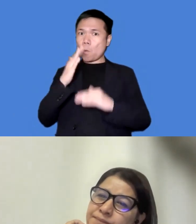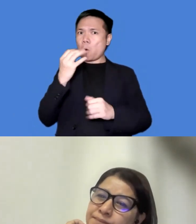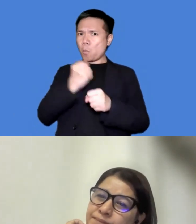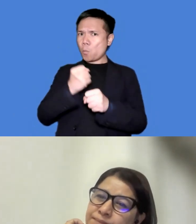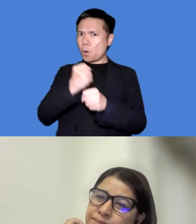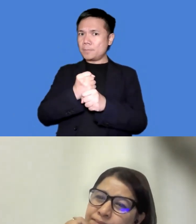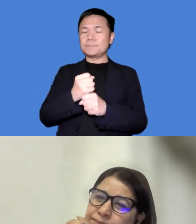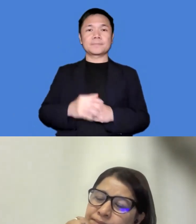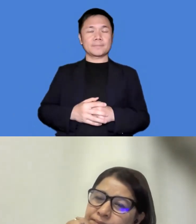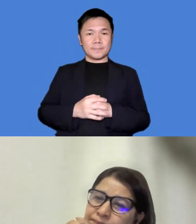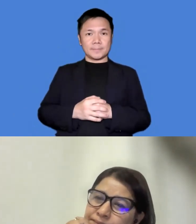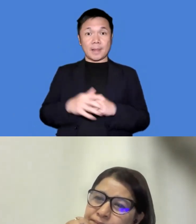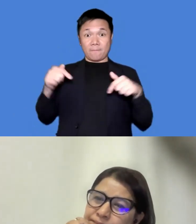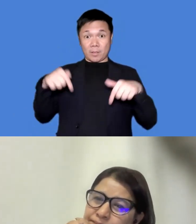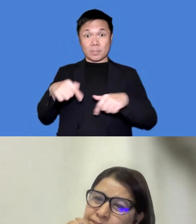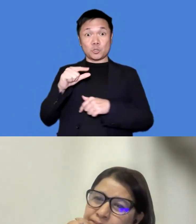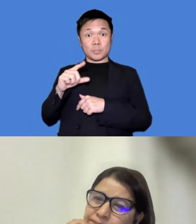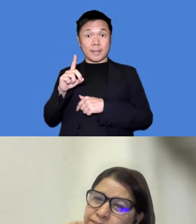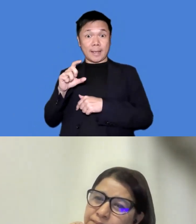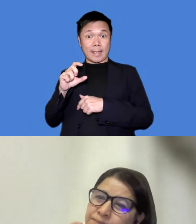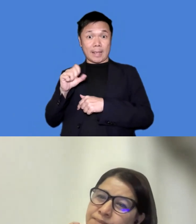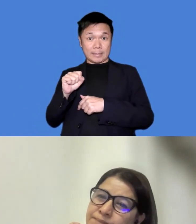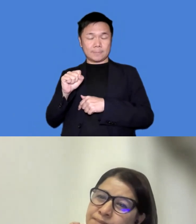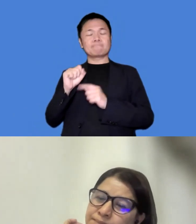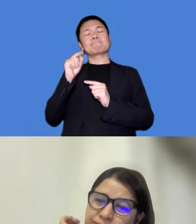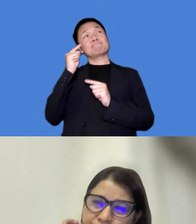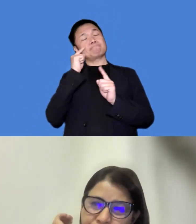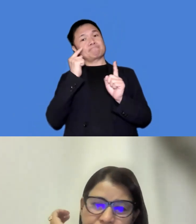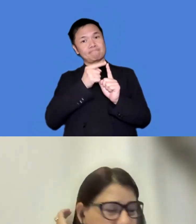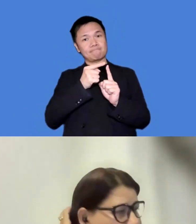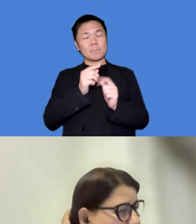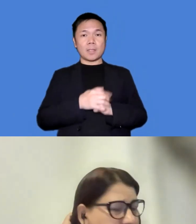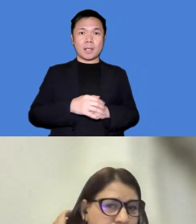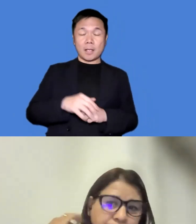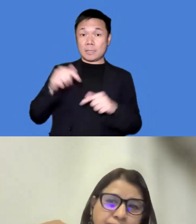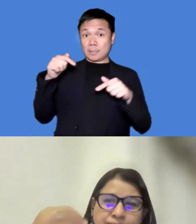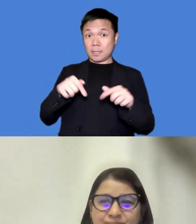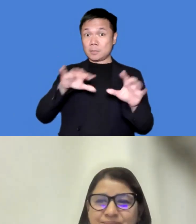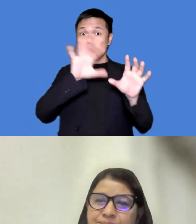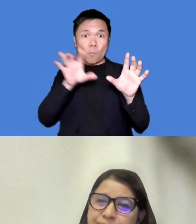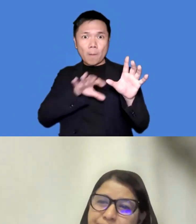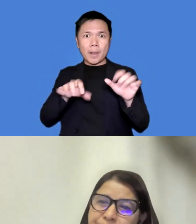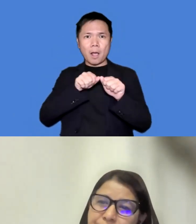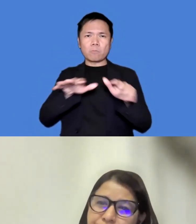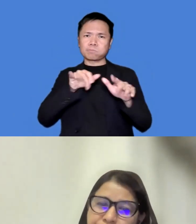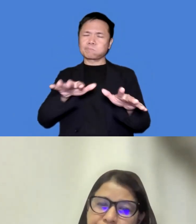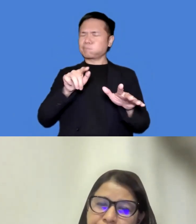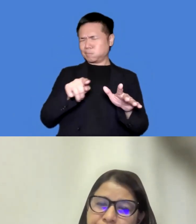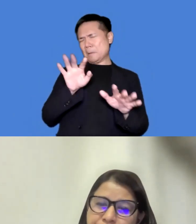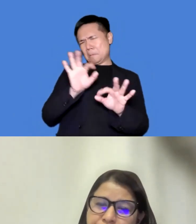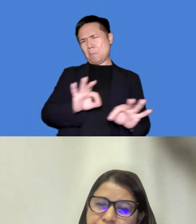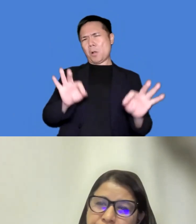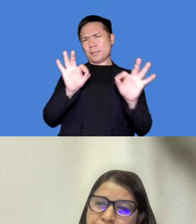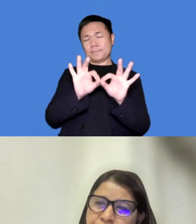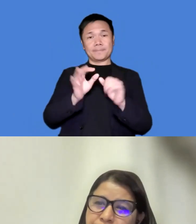about GDS, I think this webinar is very important, and with